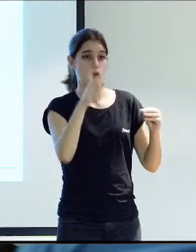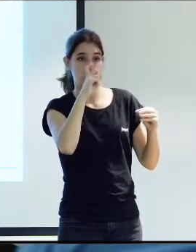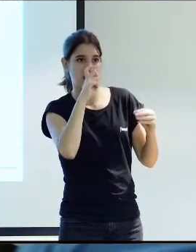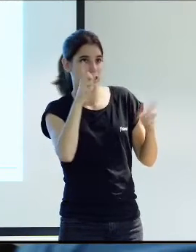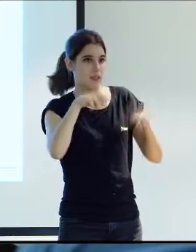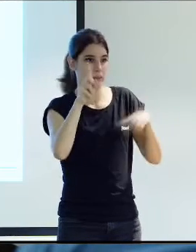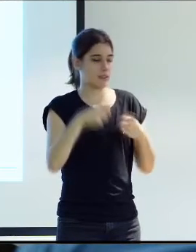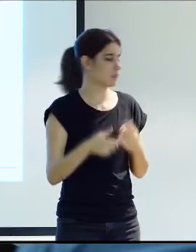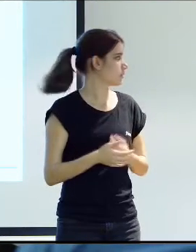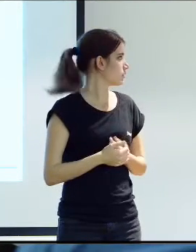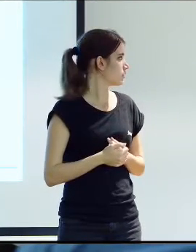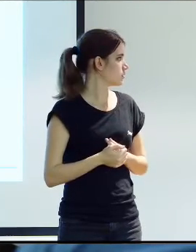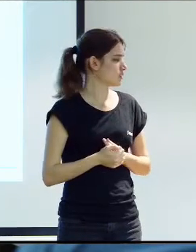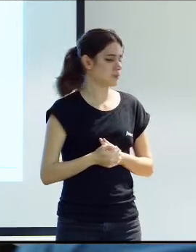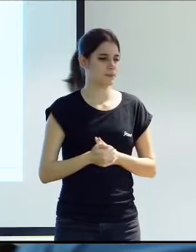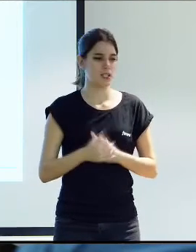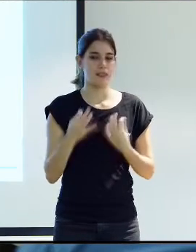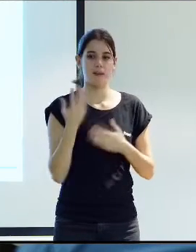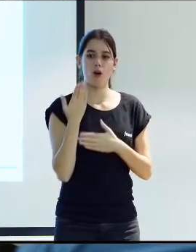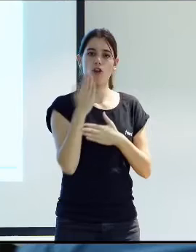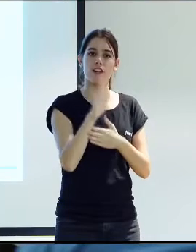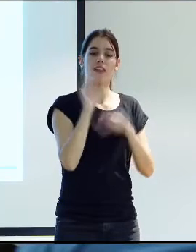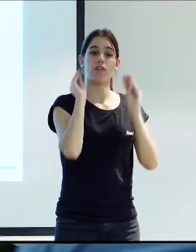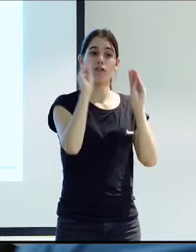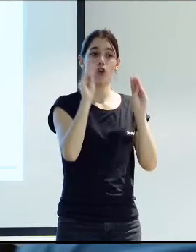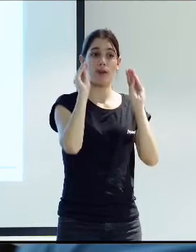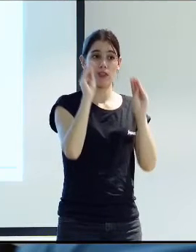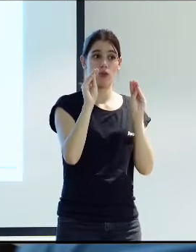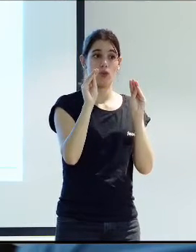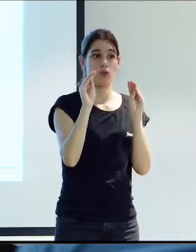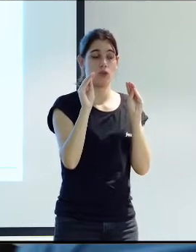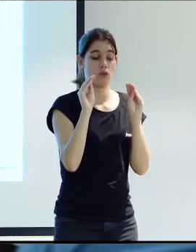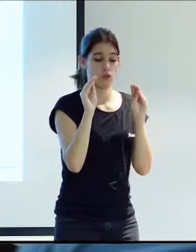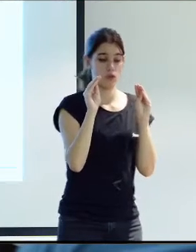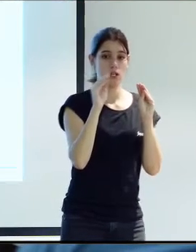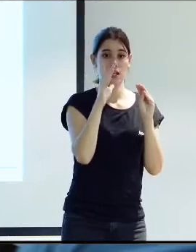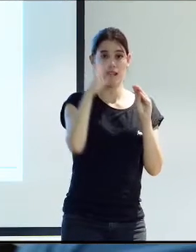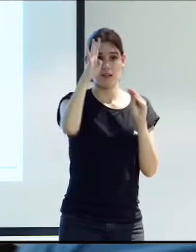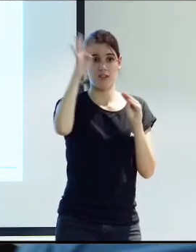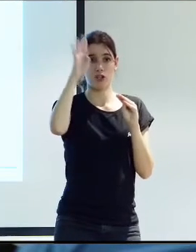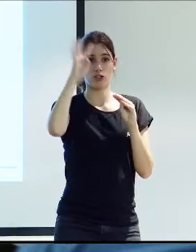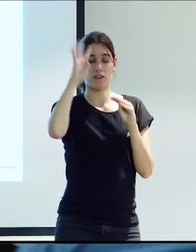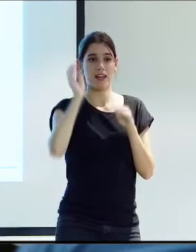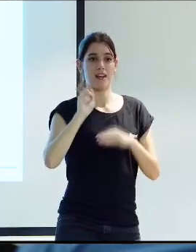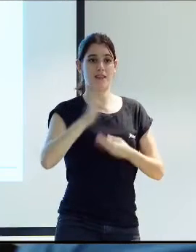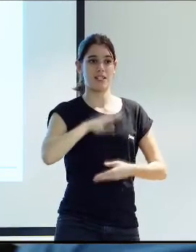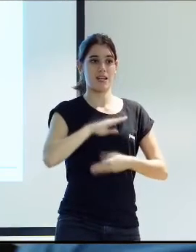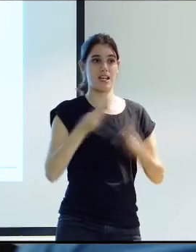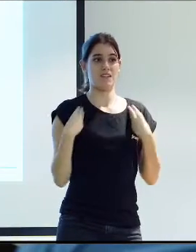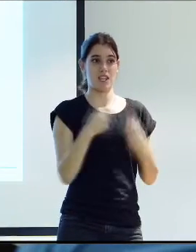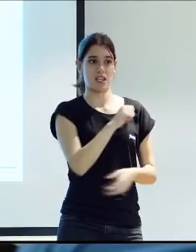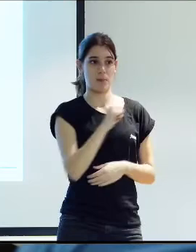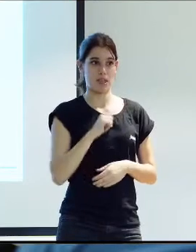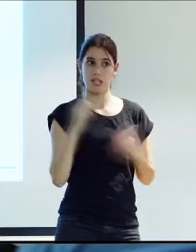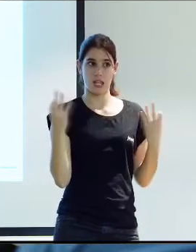and also with regards to the person's age. We need to offer training in the philosophy